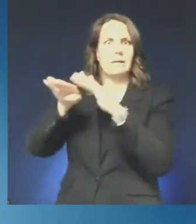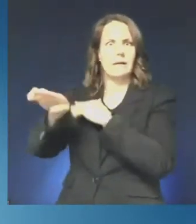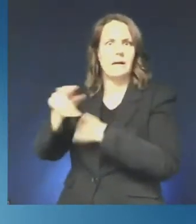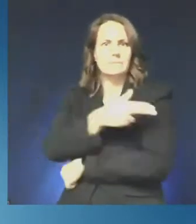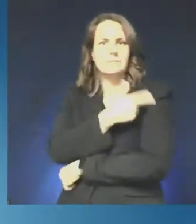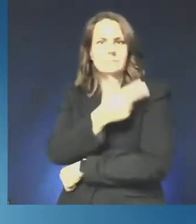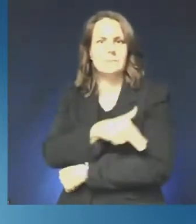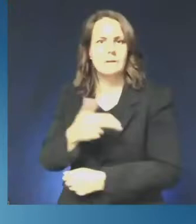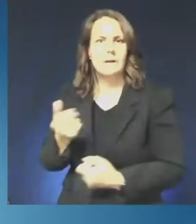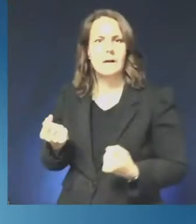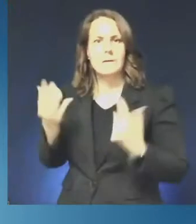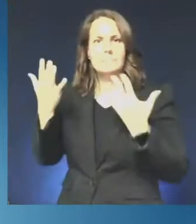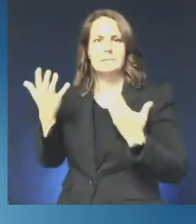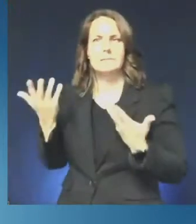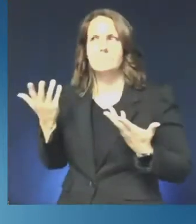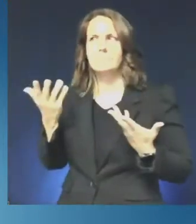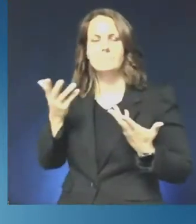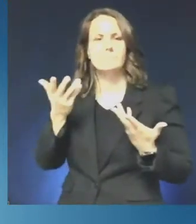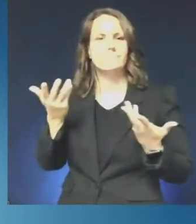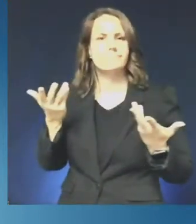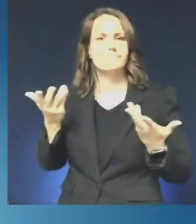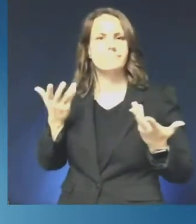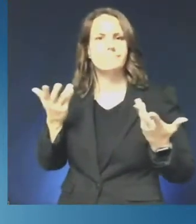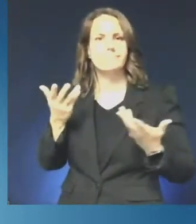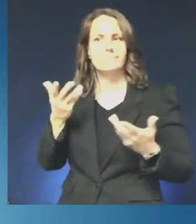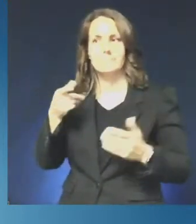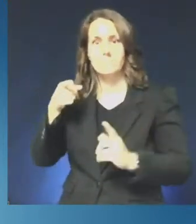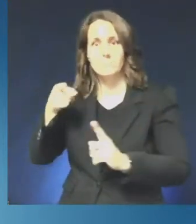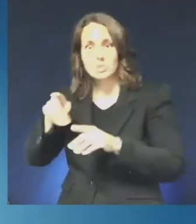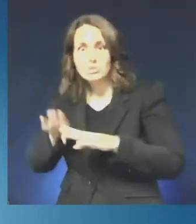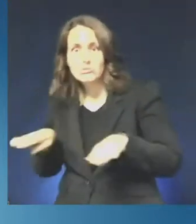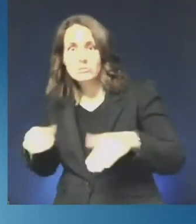are we seeing more children?